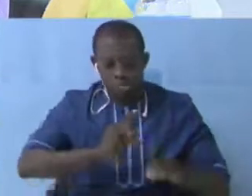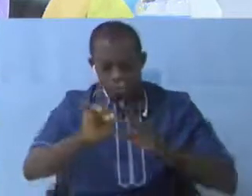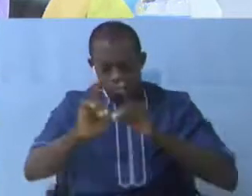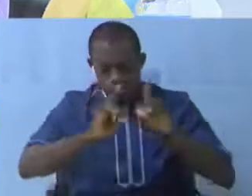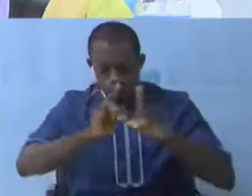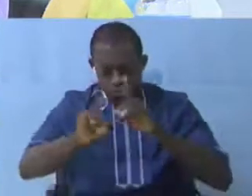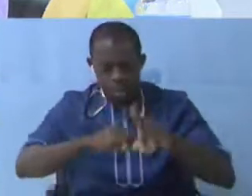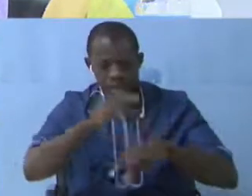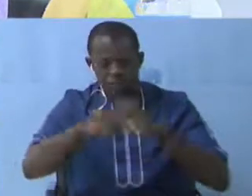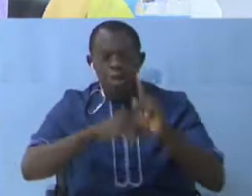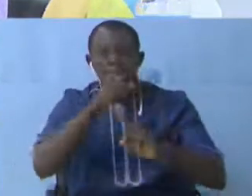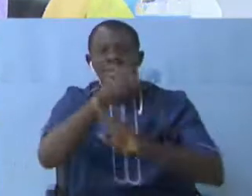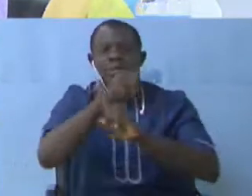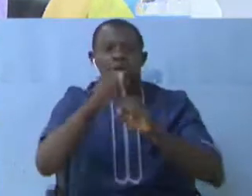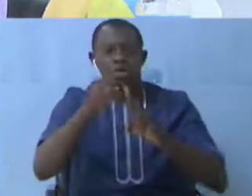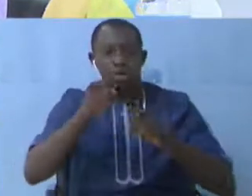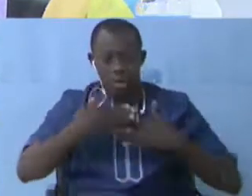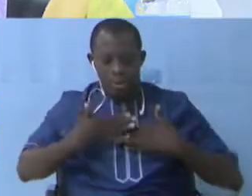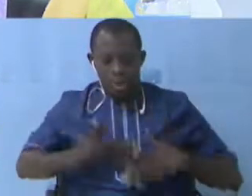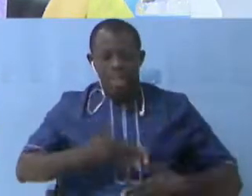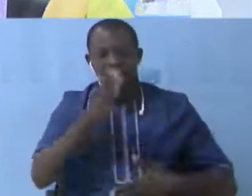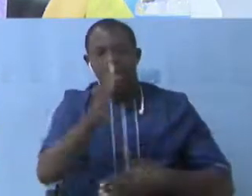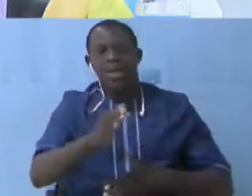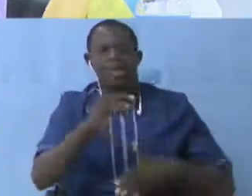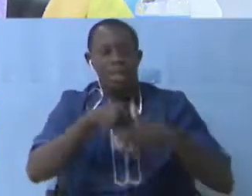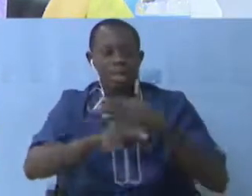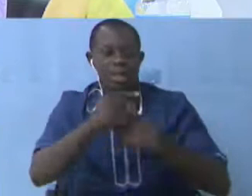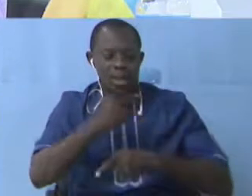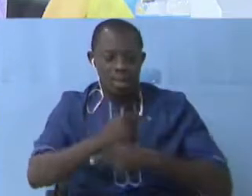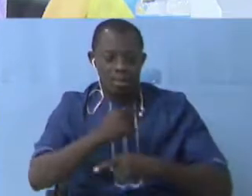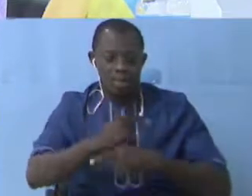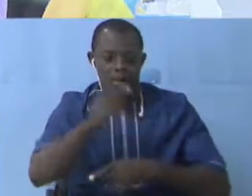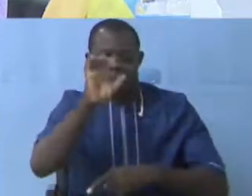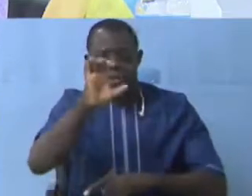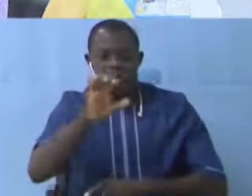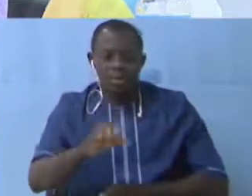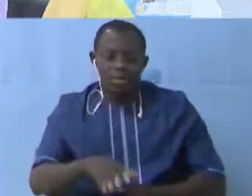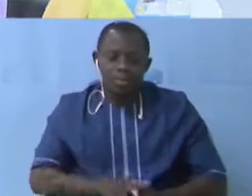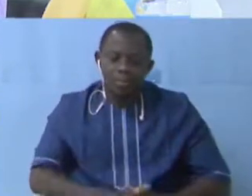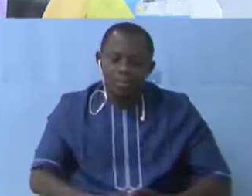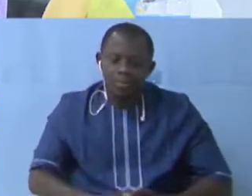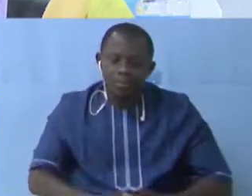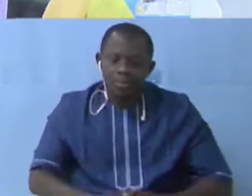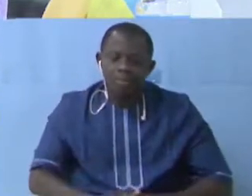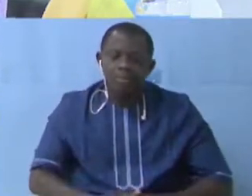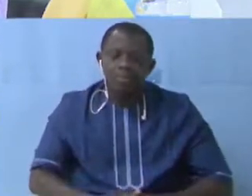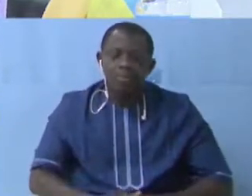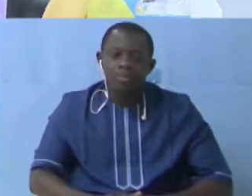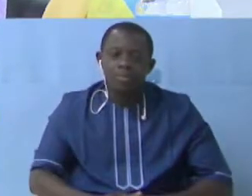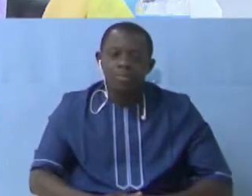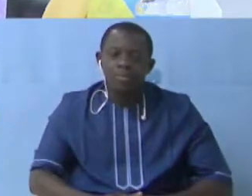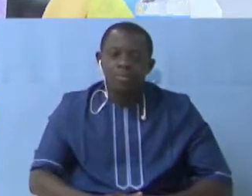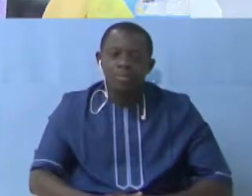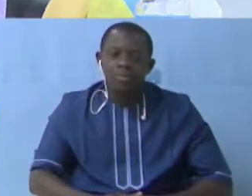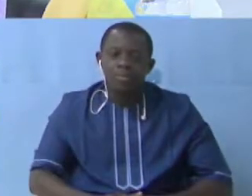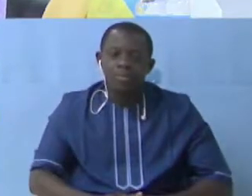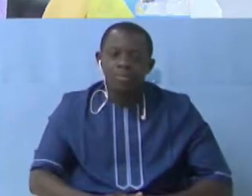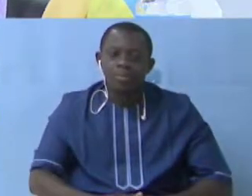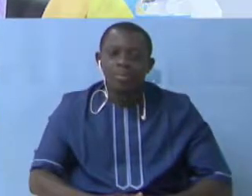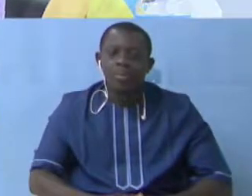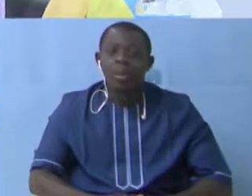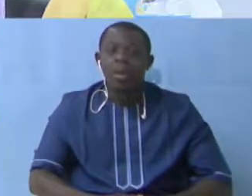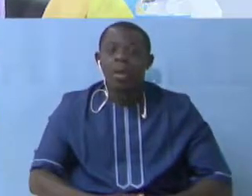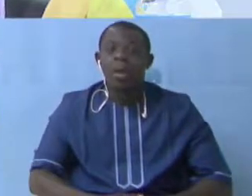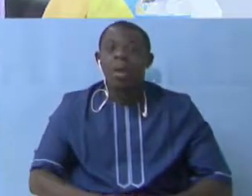in general in the country. Ñu waxtaanee nag lu jëm ci wàlli yelleefi doomu aadama yëpp fii ci réewi Gambia. But the main